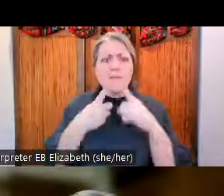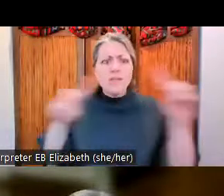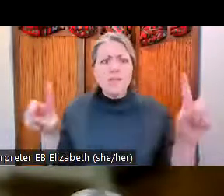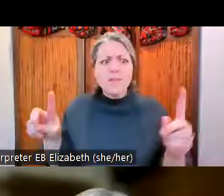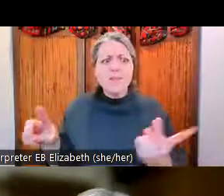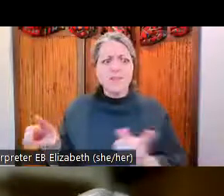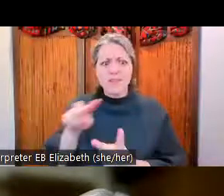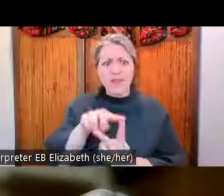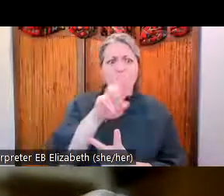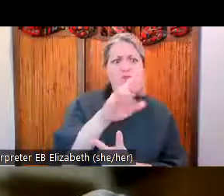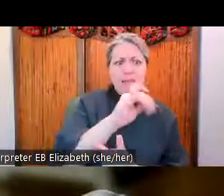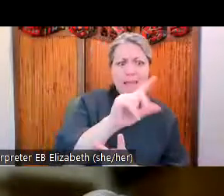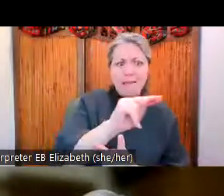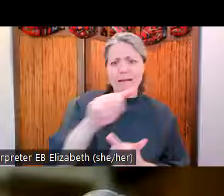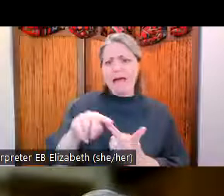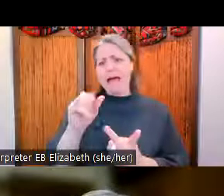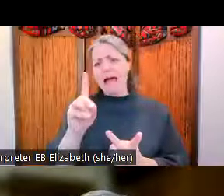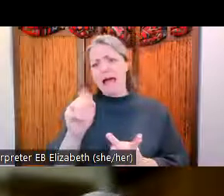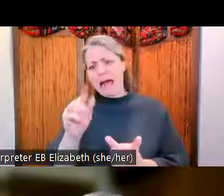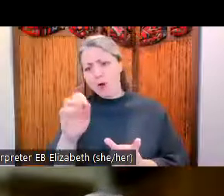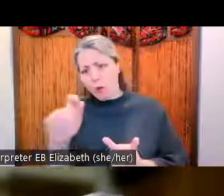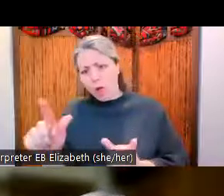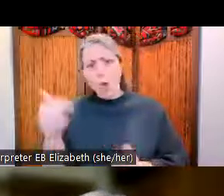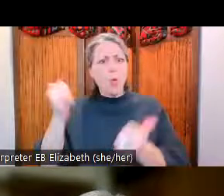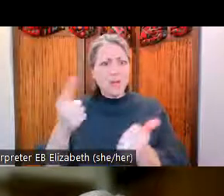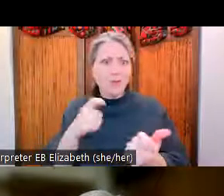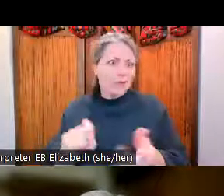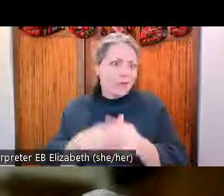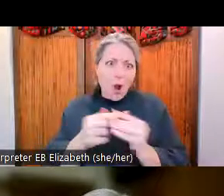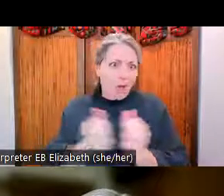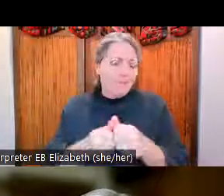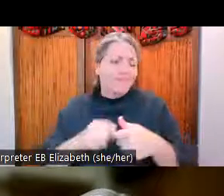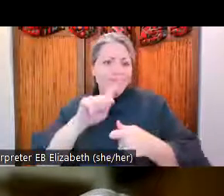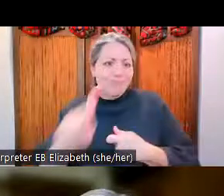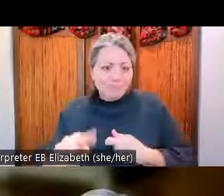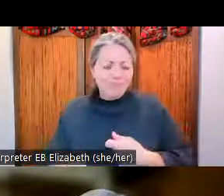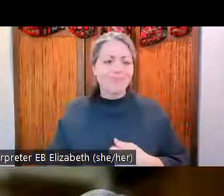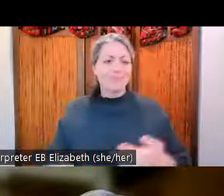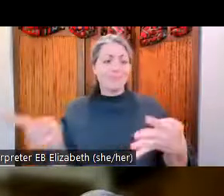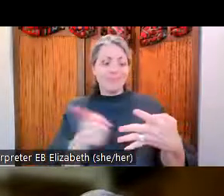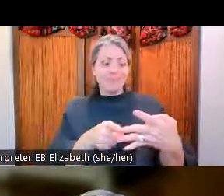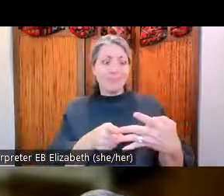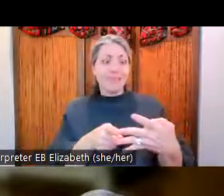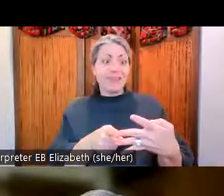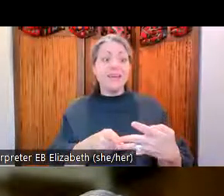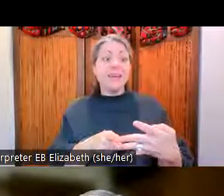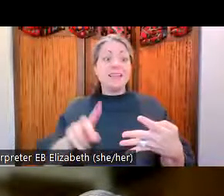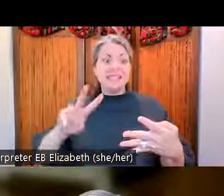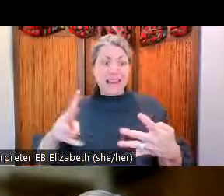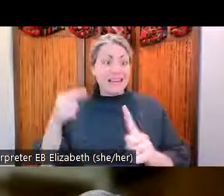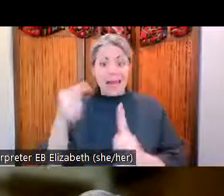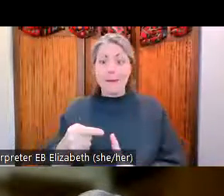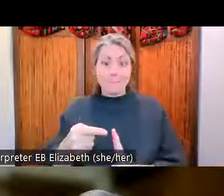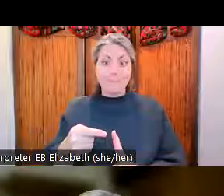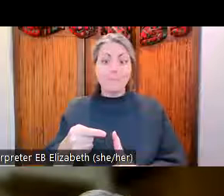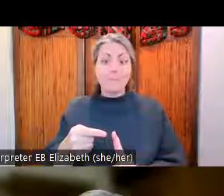Adderall? So that's the first basic question. Beyond that, the second aim is that when